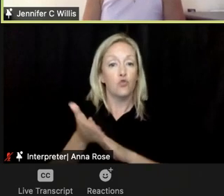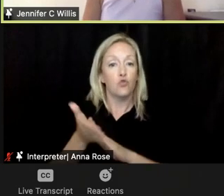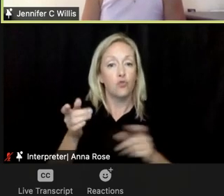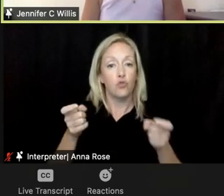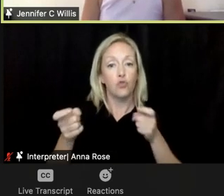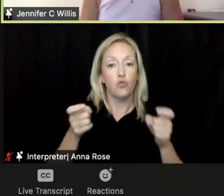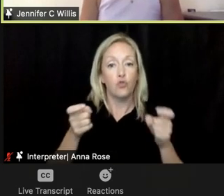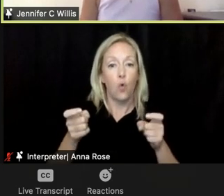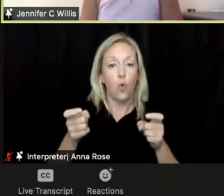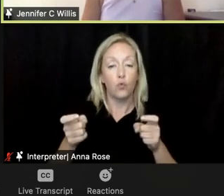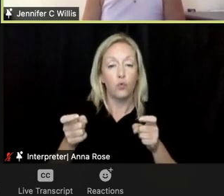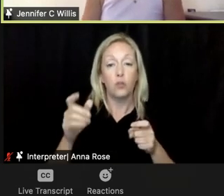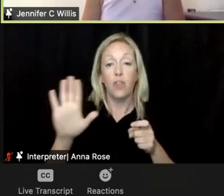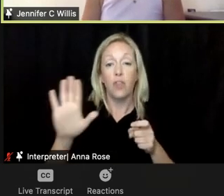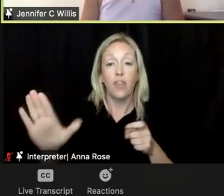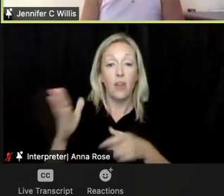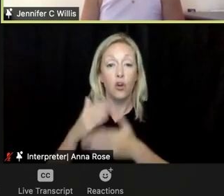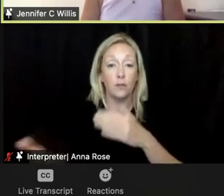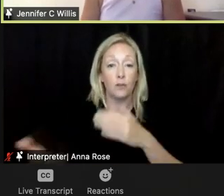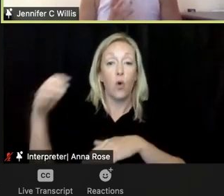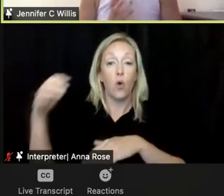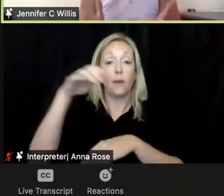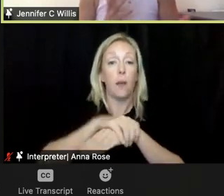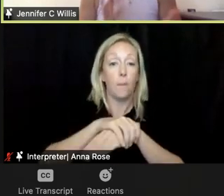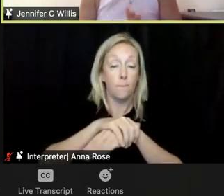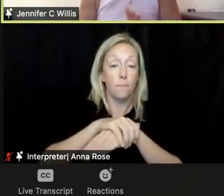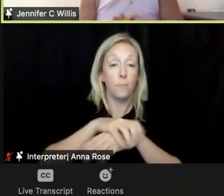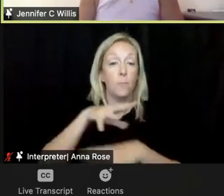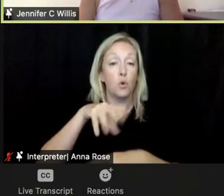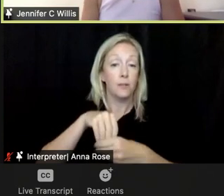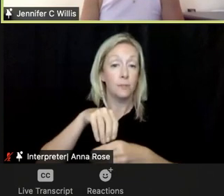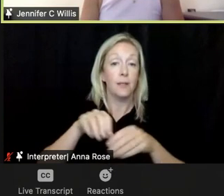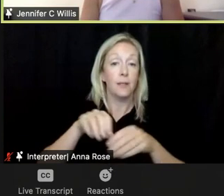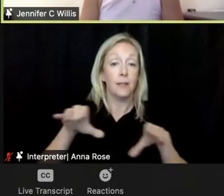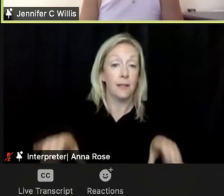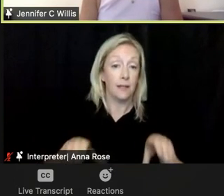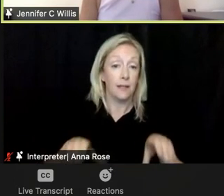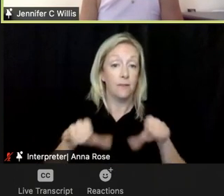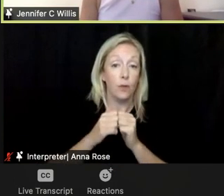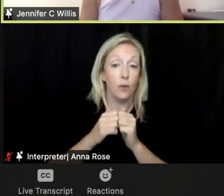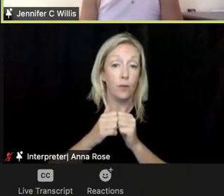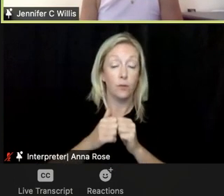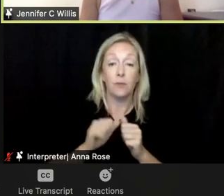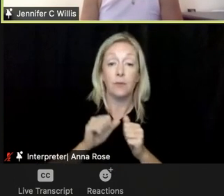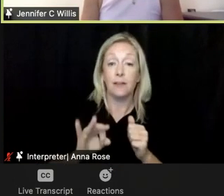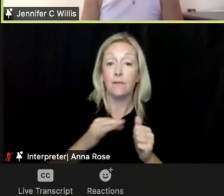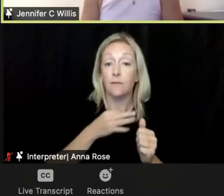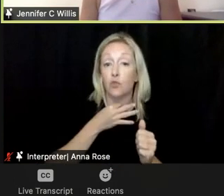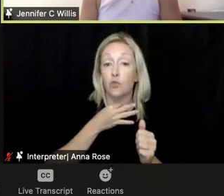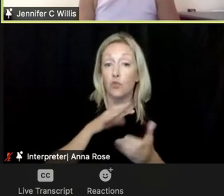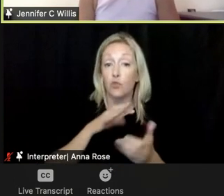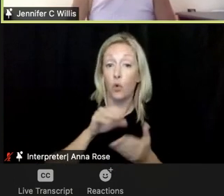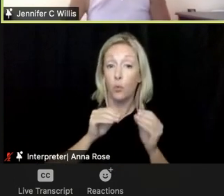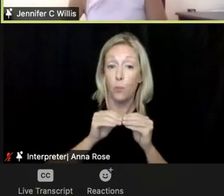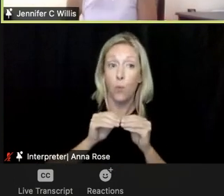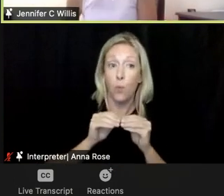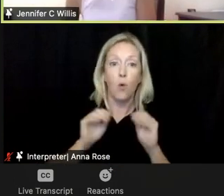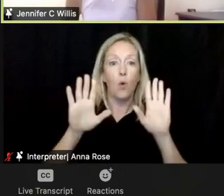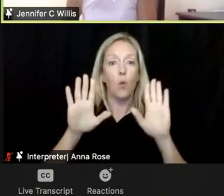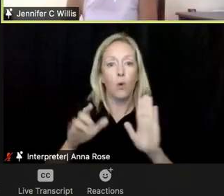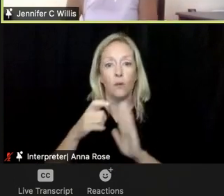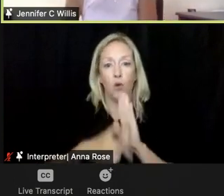hands participating in something, in an activity together. If you want more information, there's a great article on